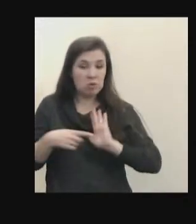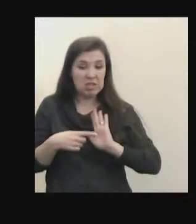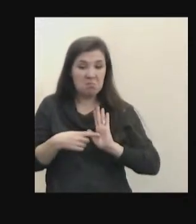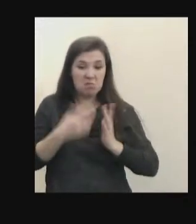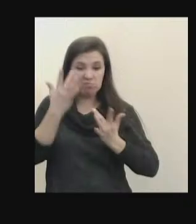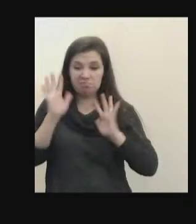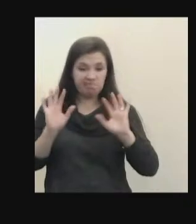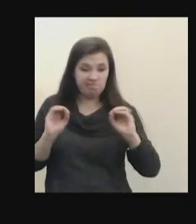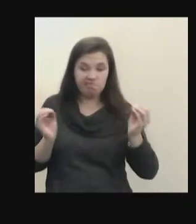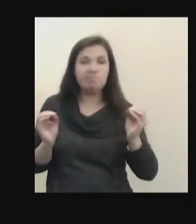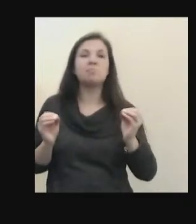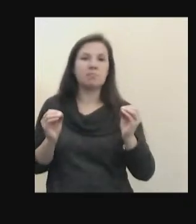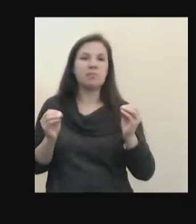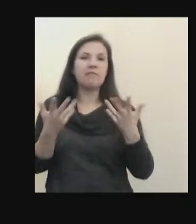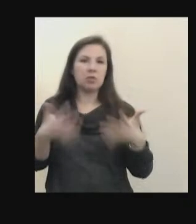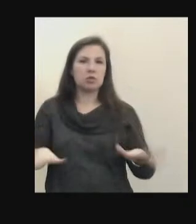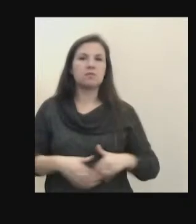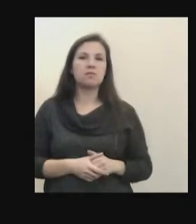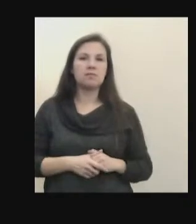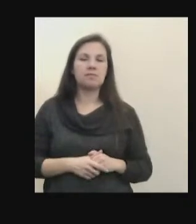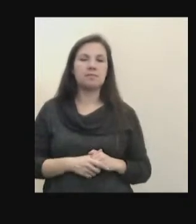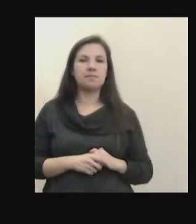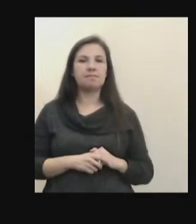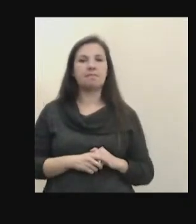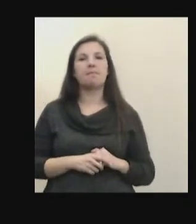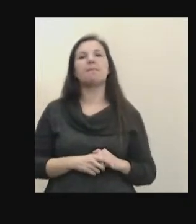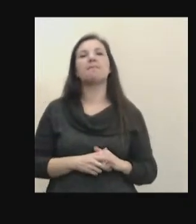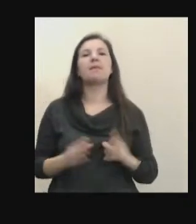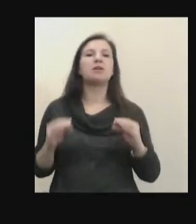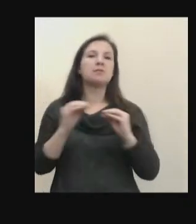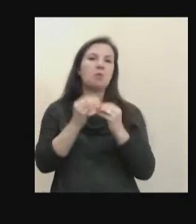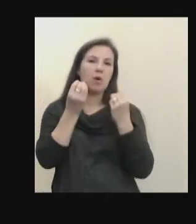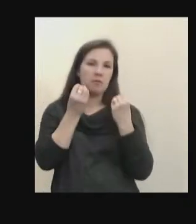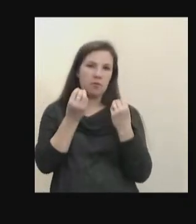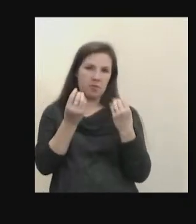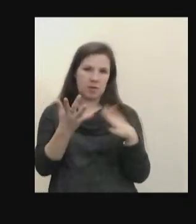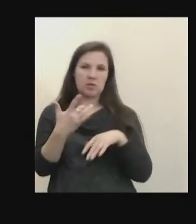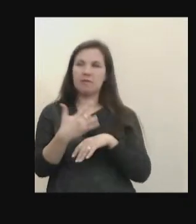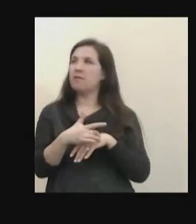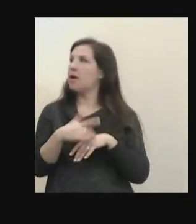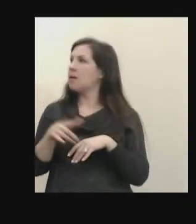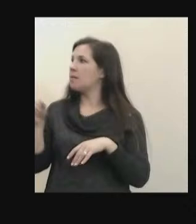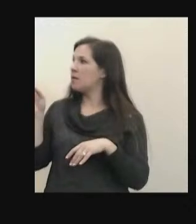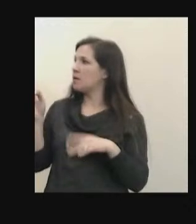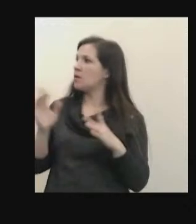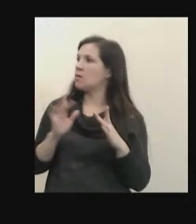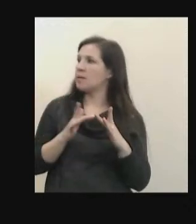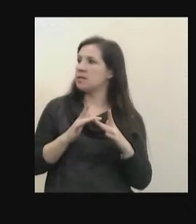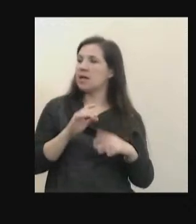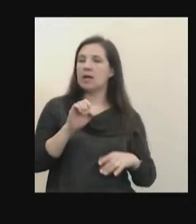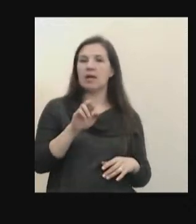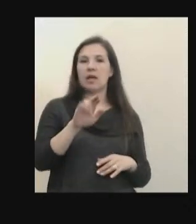quarantine. And there is more information of that on our website at